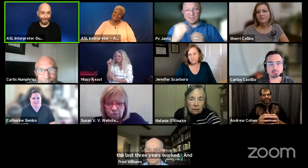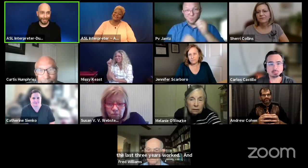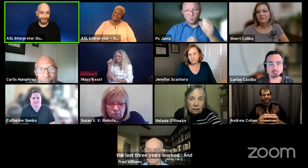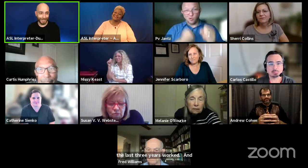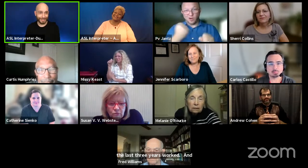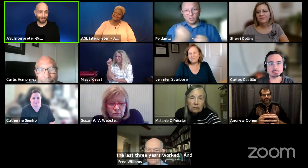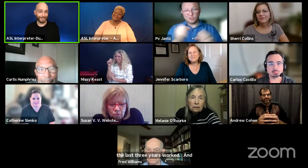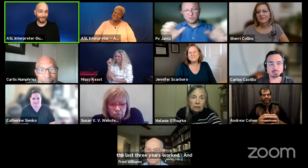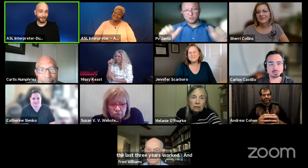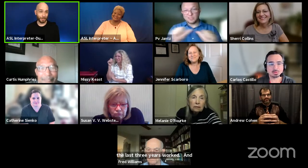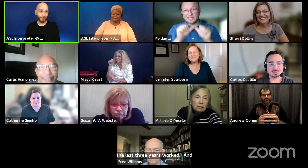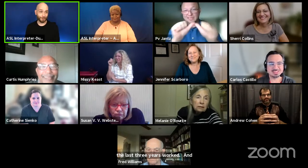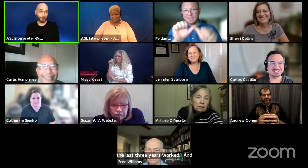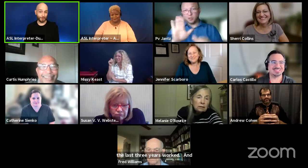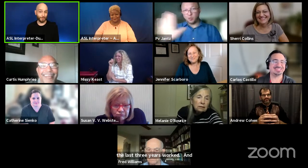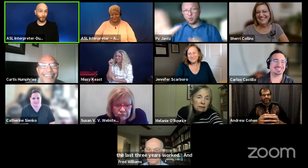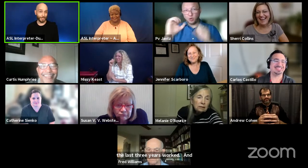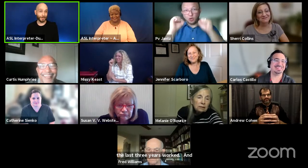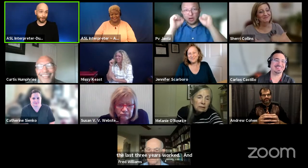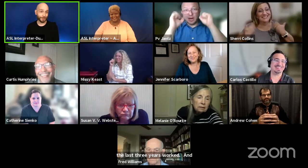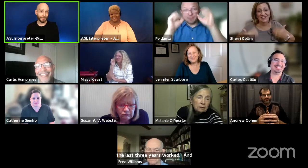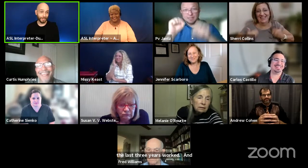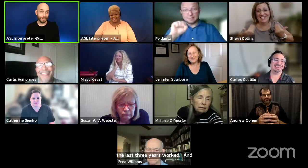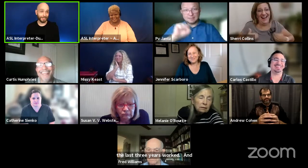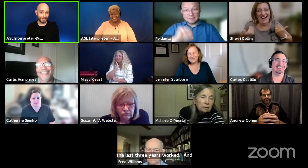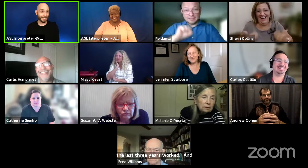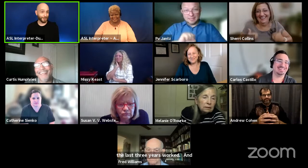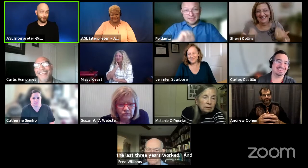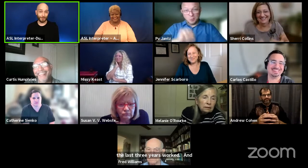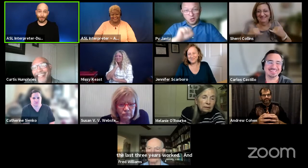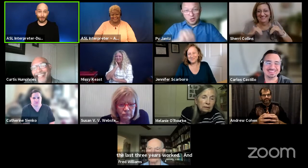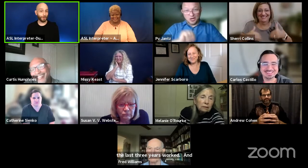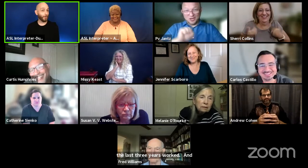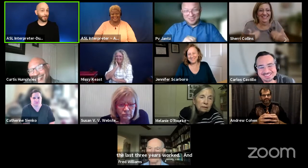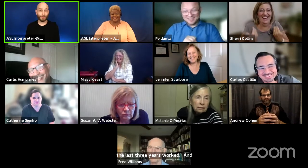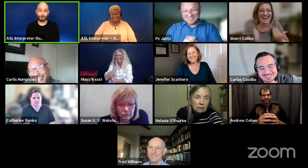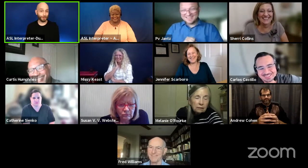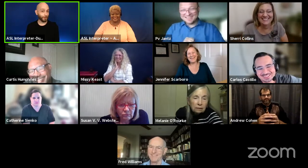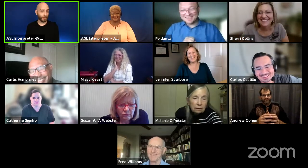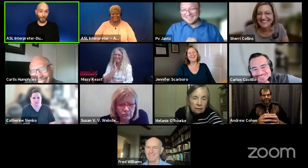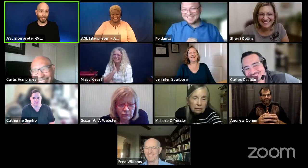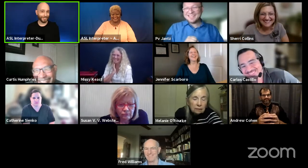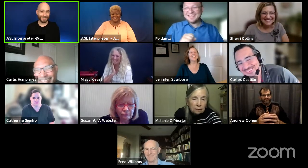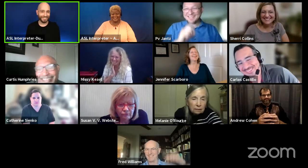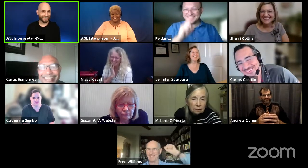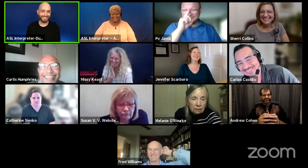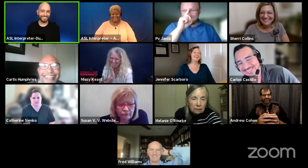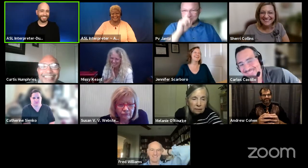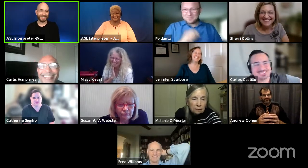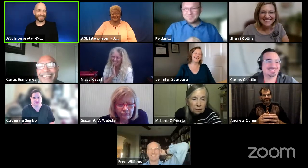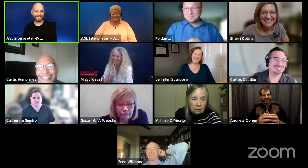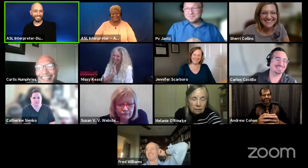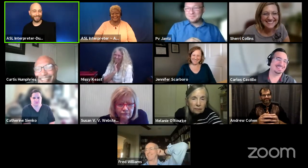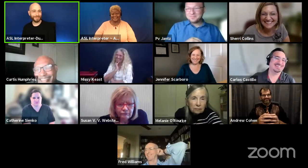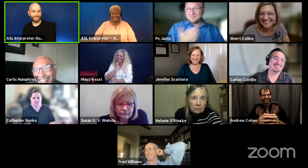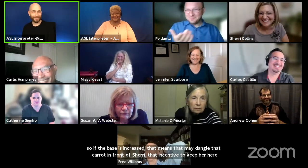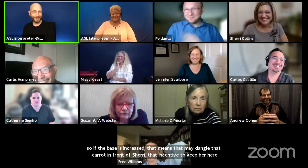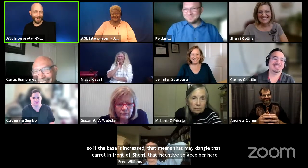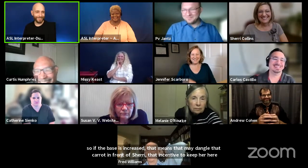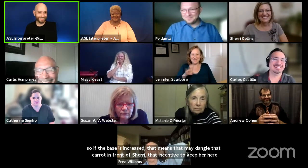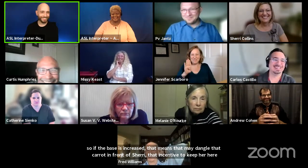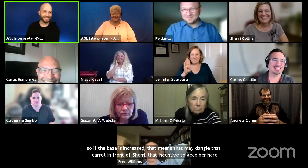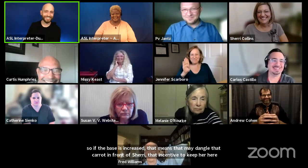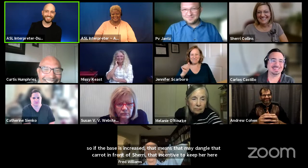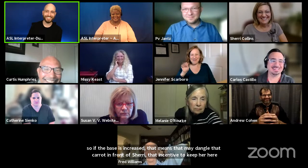of Sherry, that incentive to keep her here for 3 more years to continue her wonderful work. This is Sherry, I'm